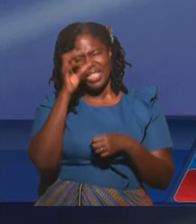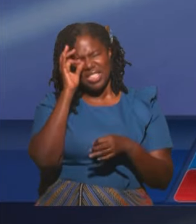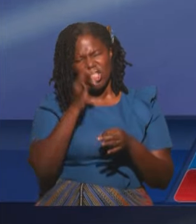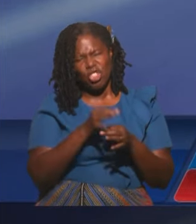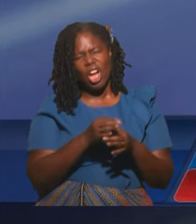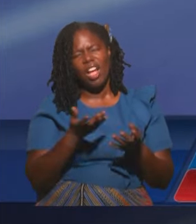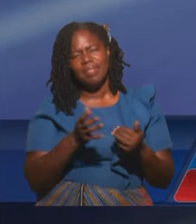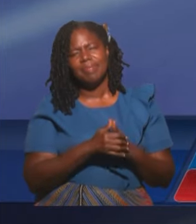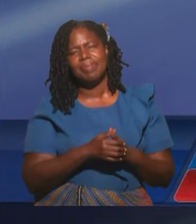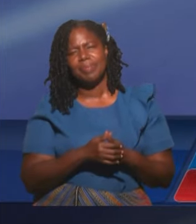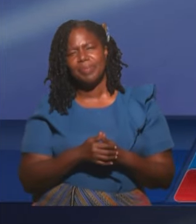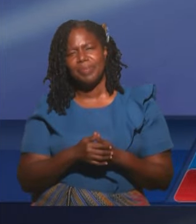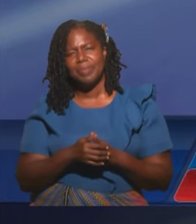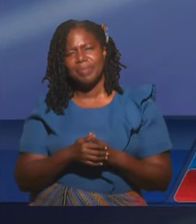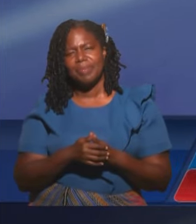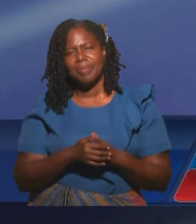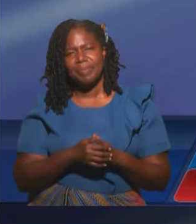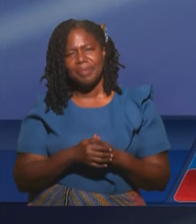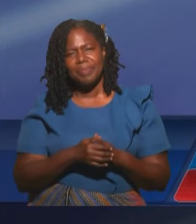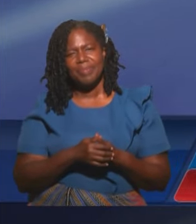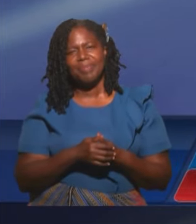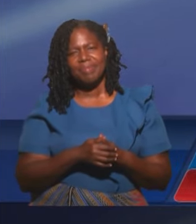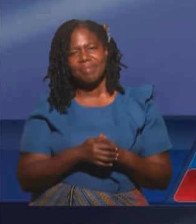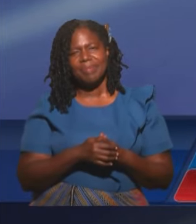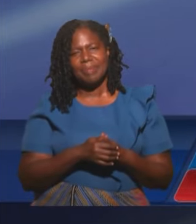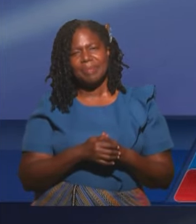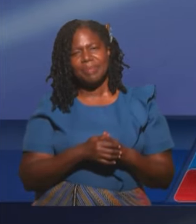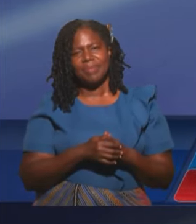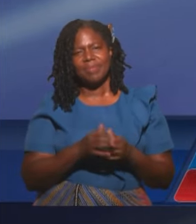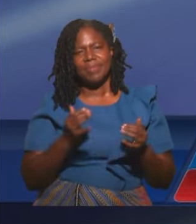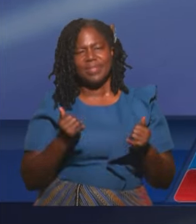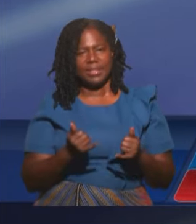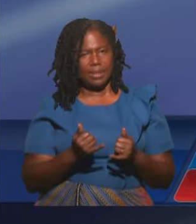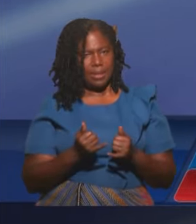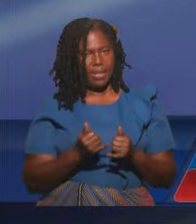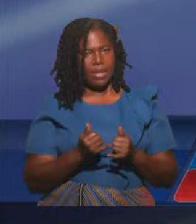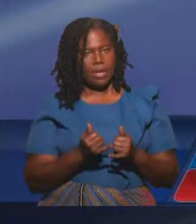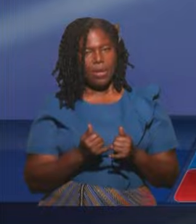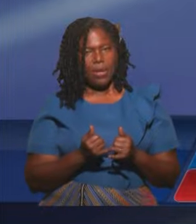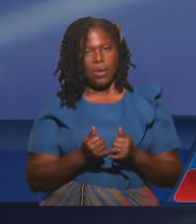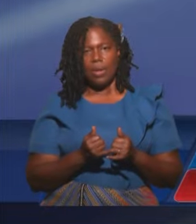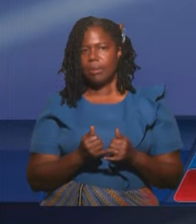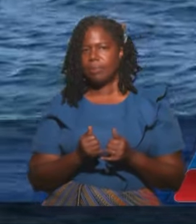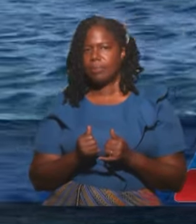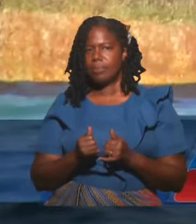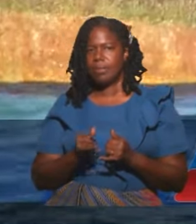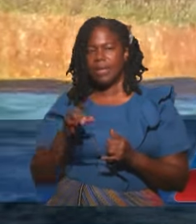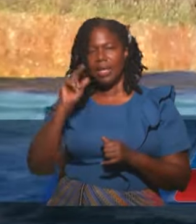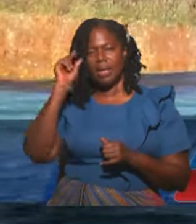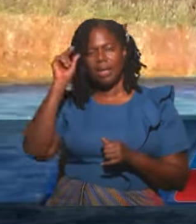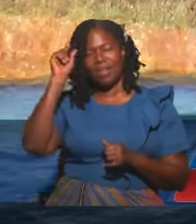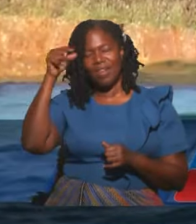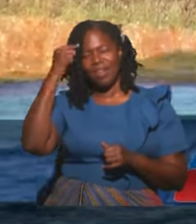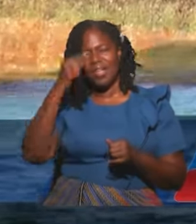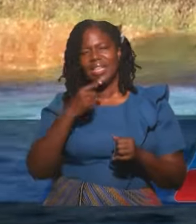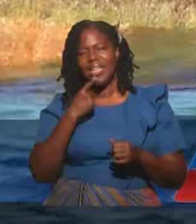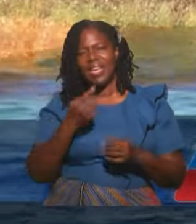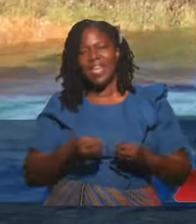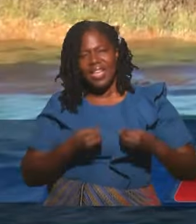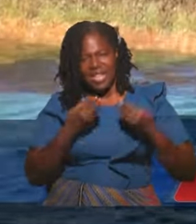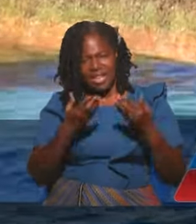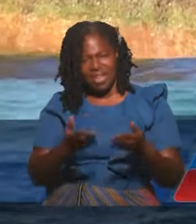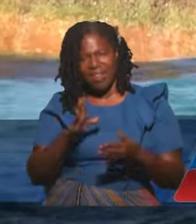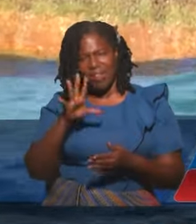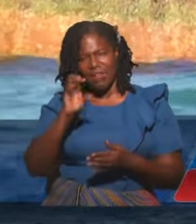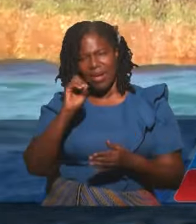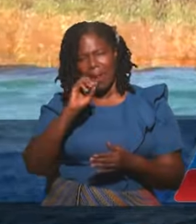The supplementation of $50 million approved by central government to cover oil spill expenses is insufficient. This from Chief Secretary Farley